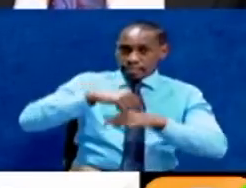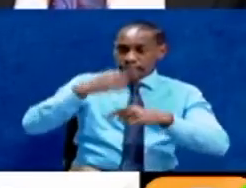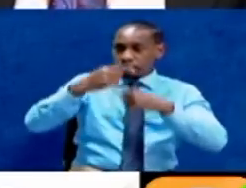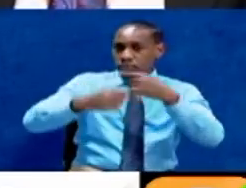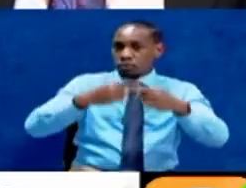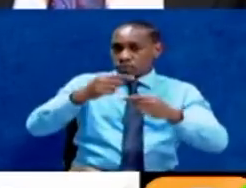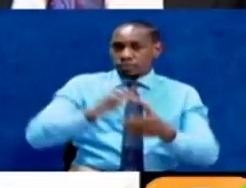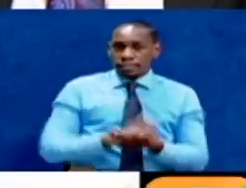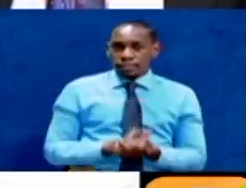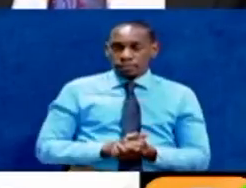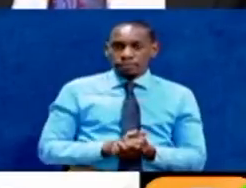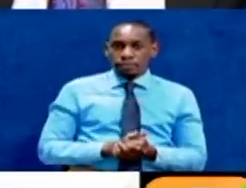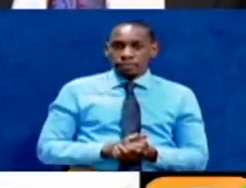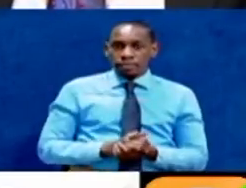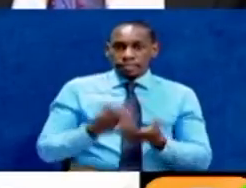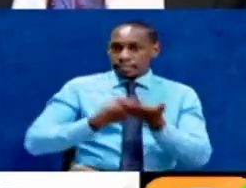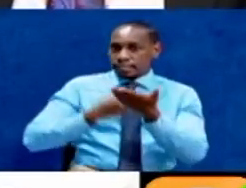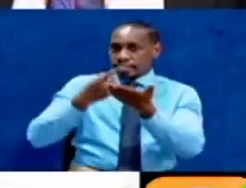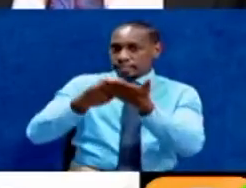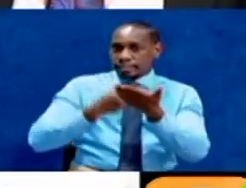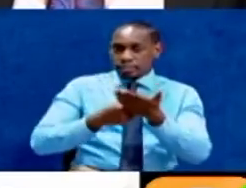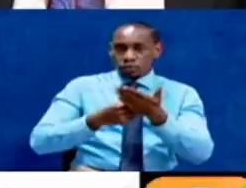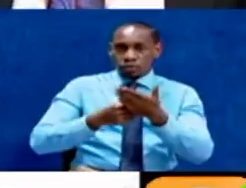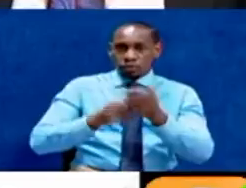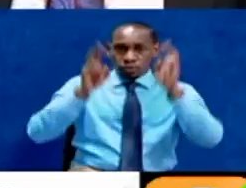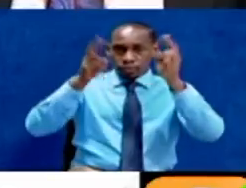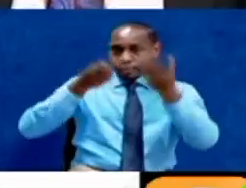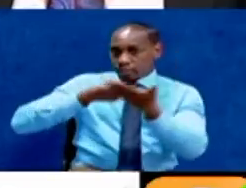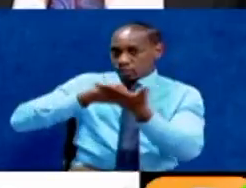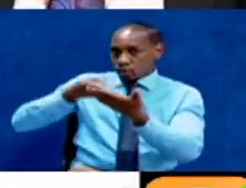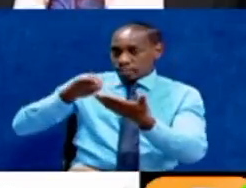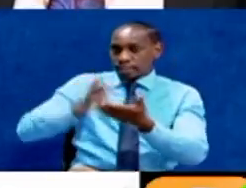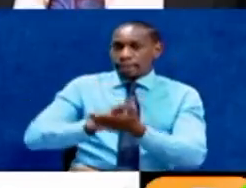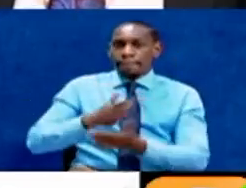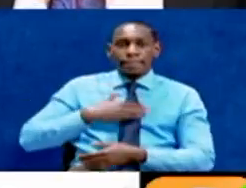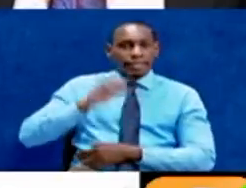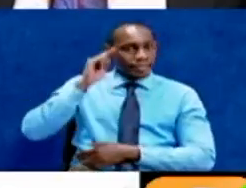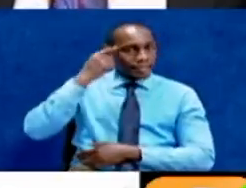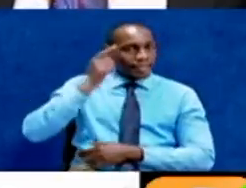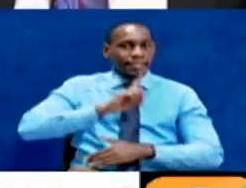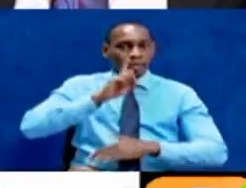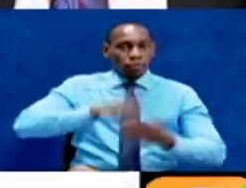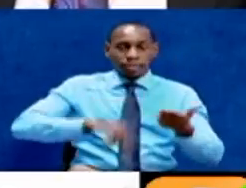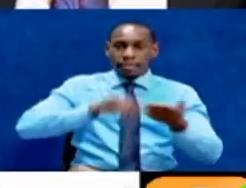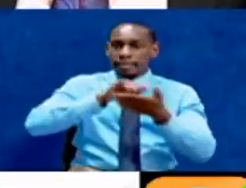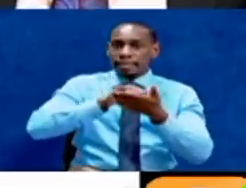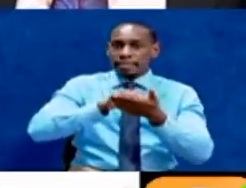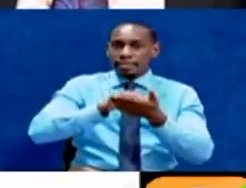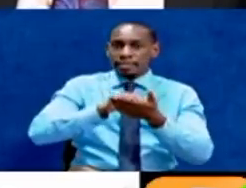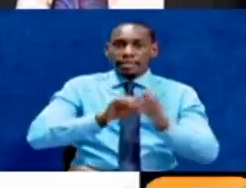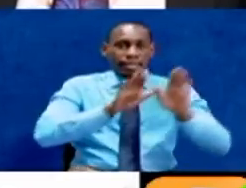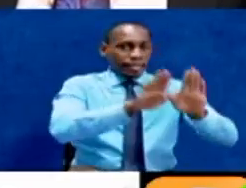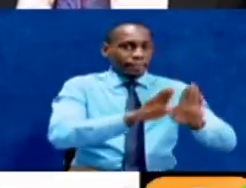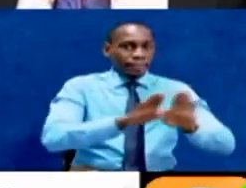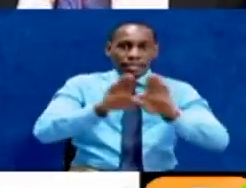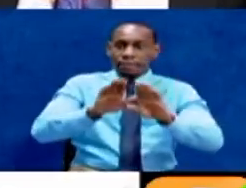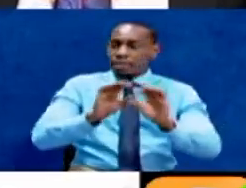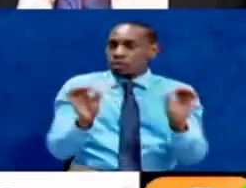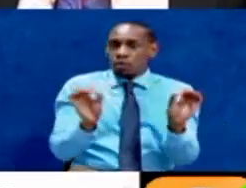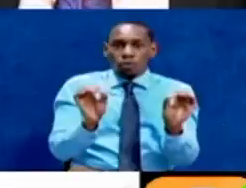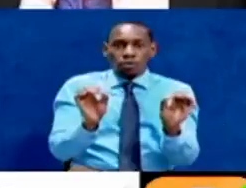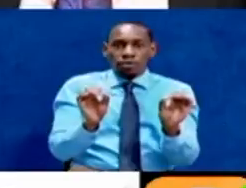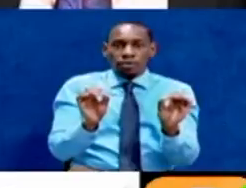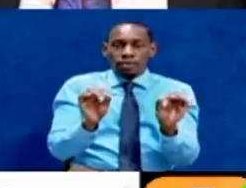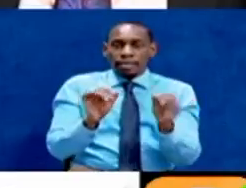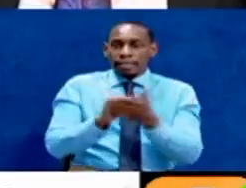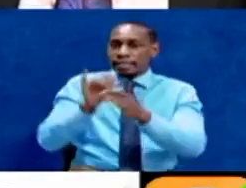you have, this conversation was just about honesty. I think to argue that you are not campaigning or to argue that you are